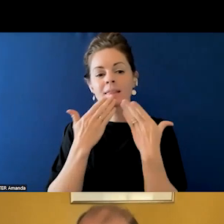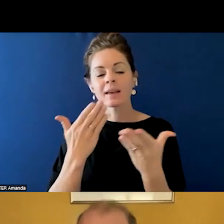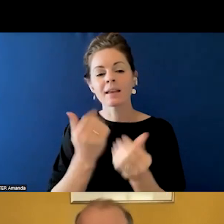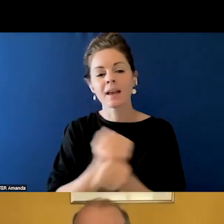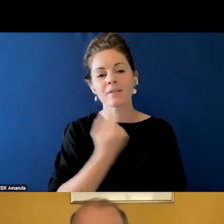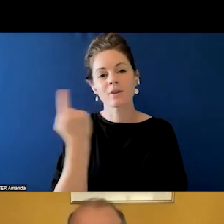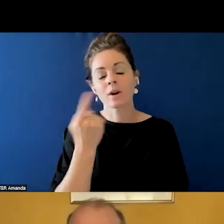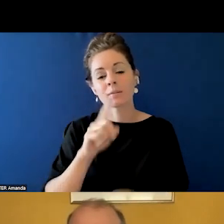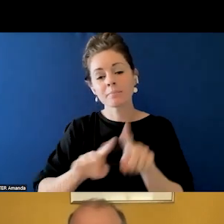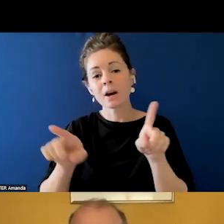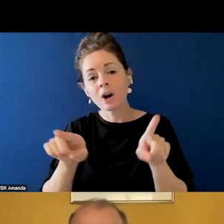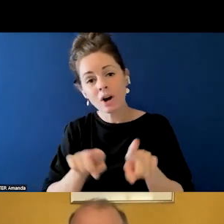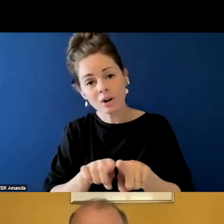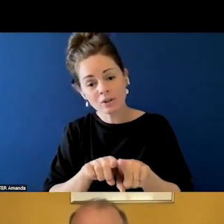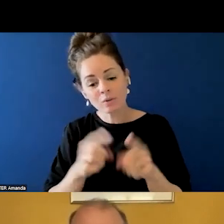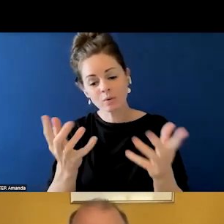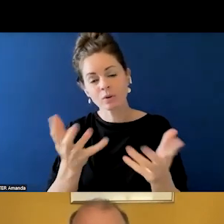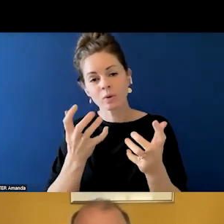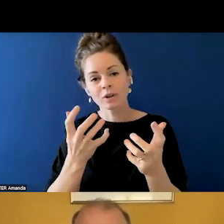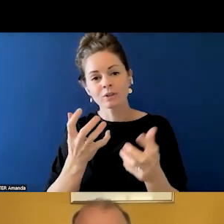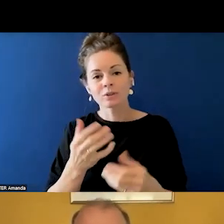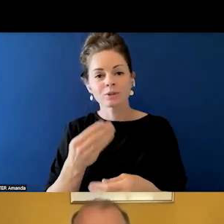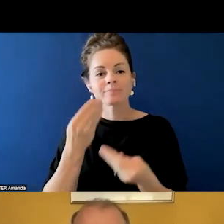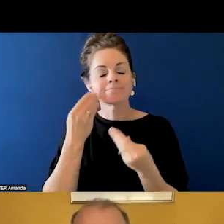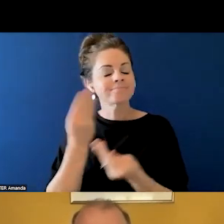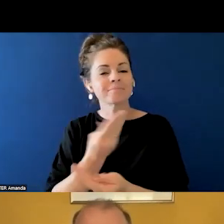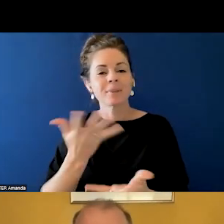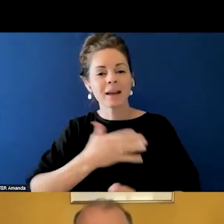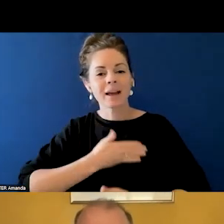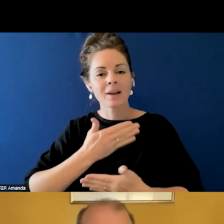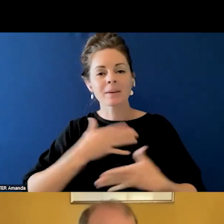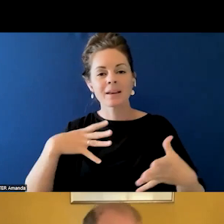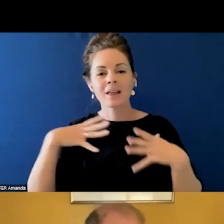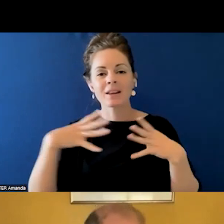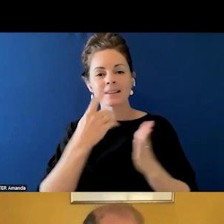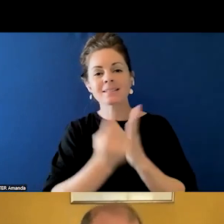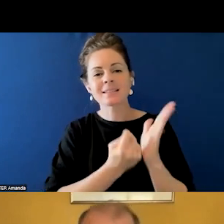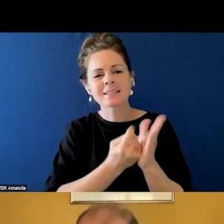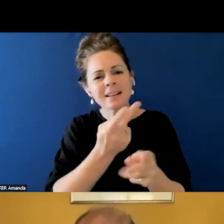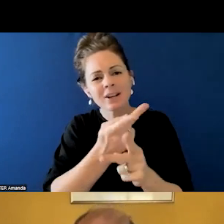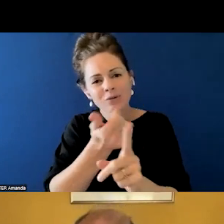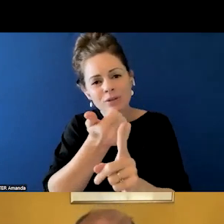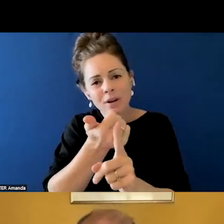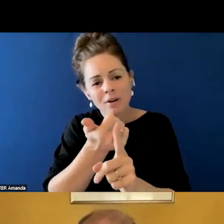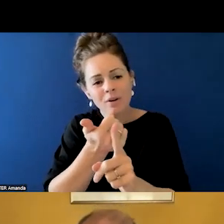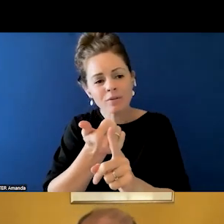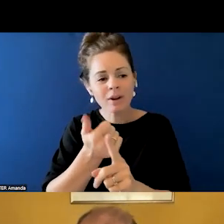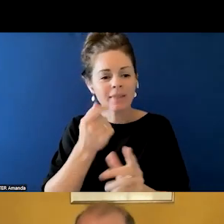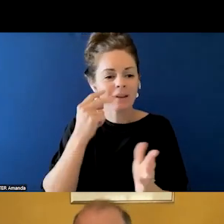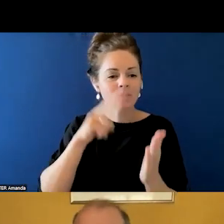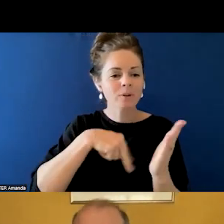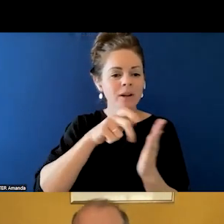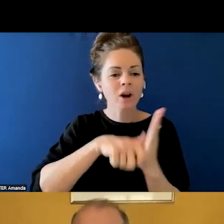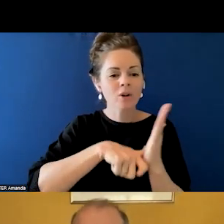But also, we want to wish you a happy holiday season and to take care of yourself. Take a look at this article,